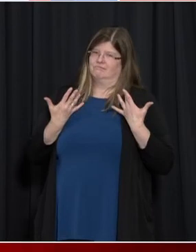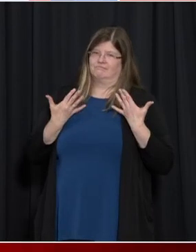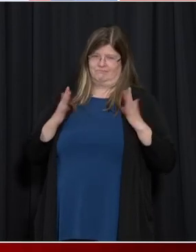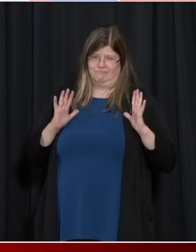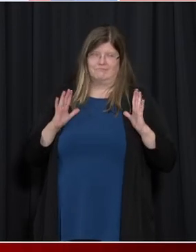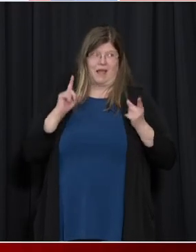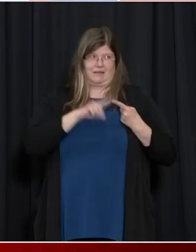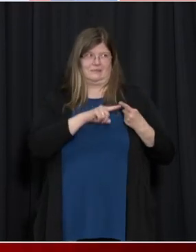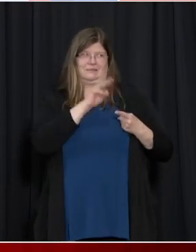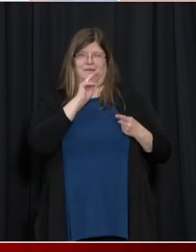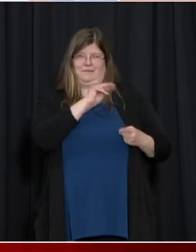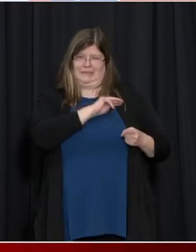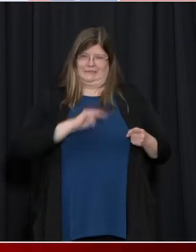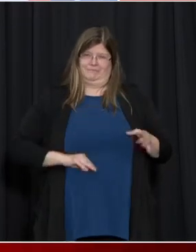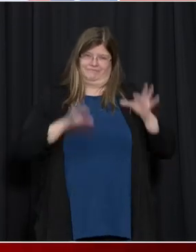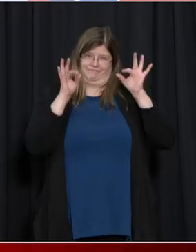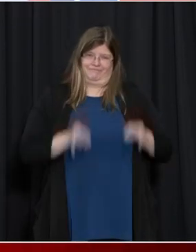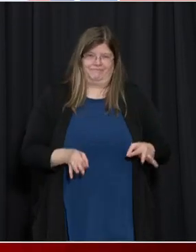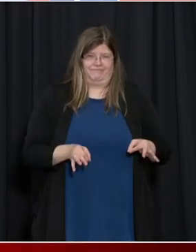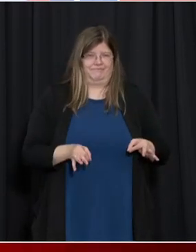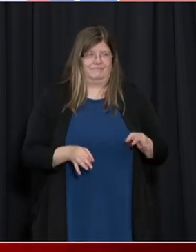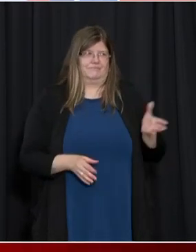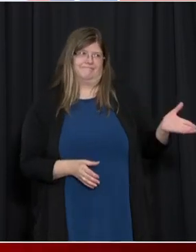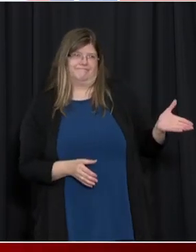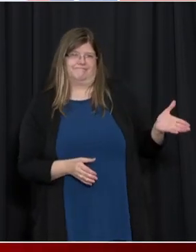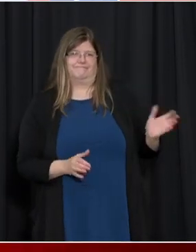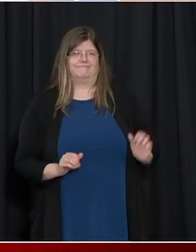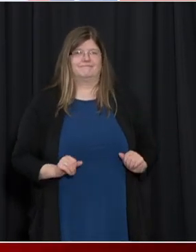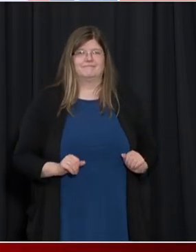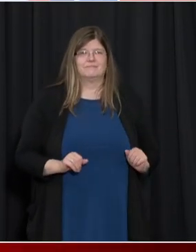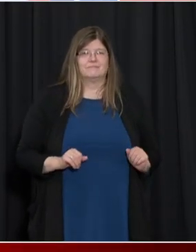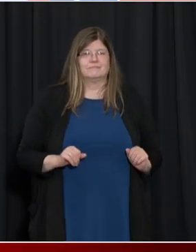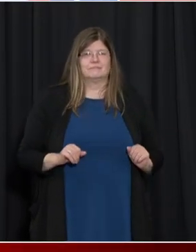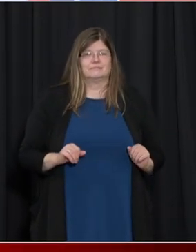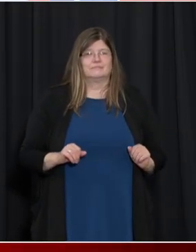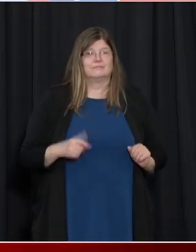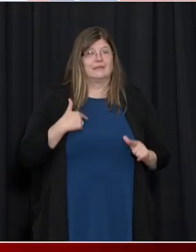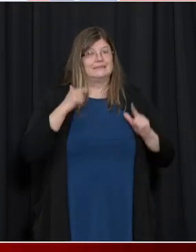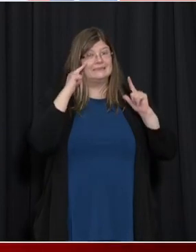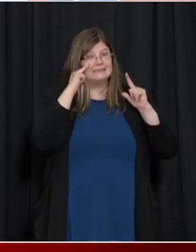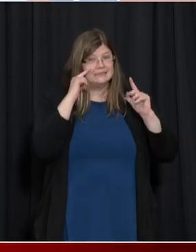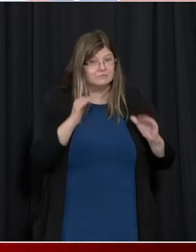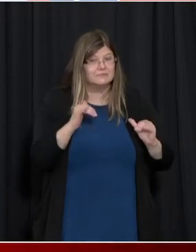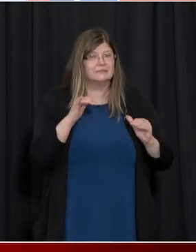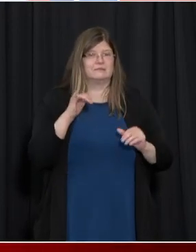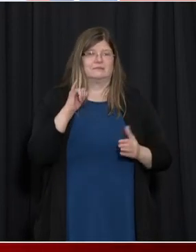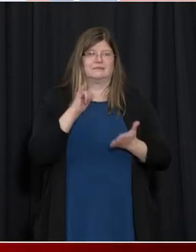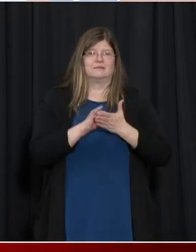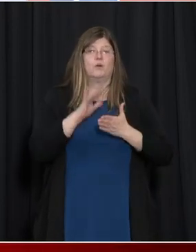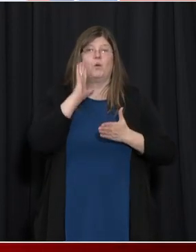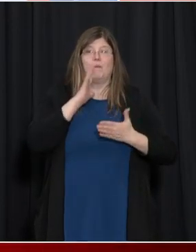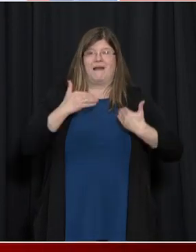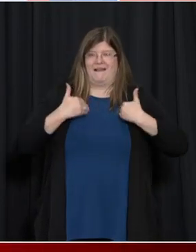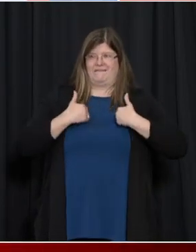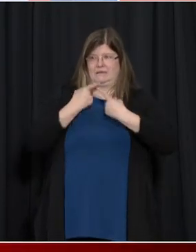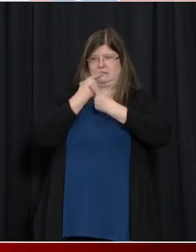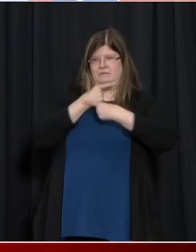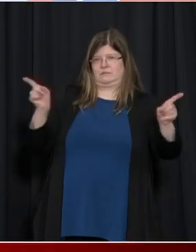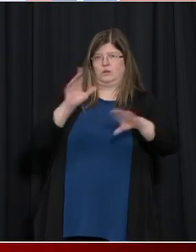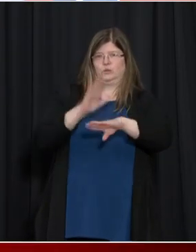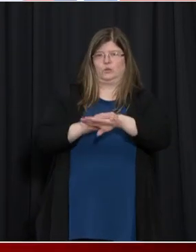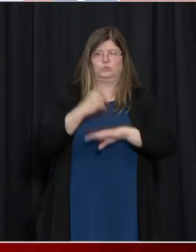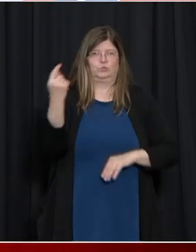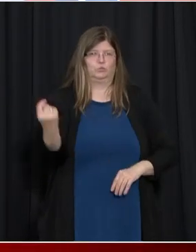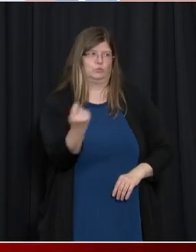order. And I anticipate that we will have an update to that on Tuesday. And